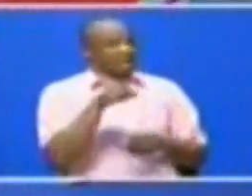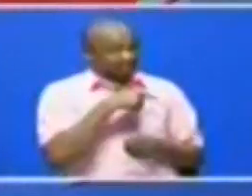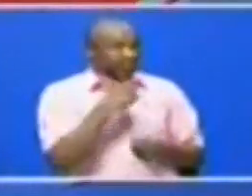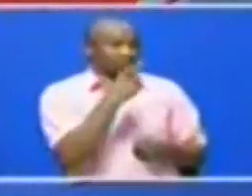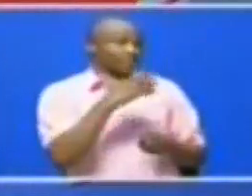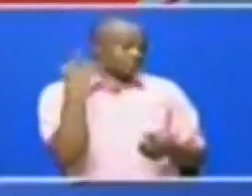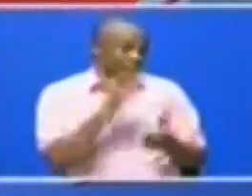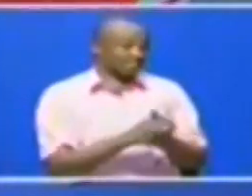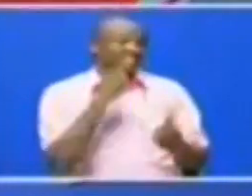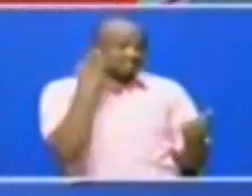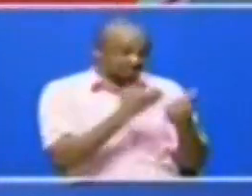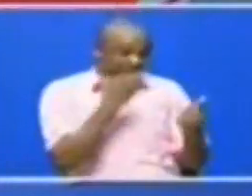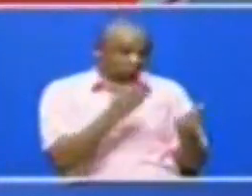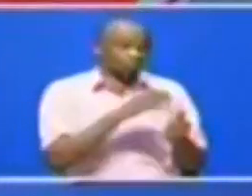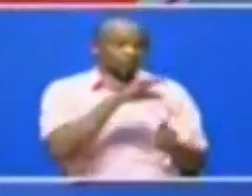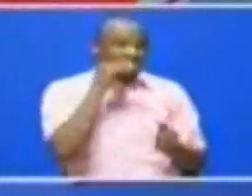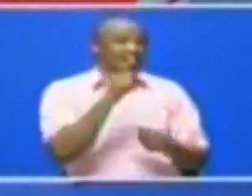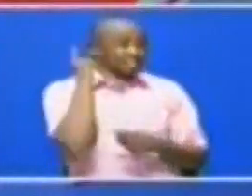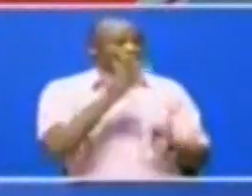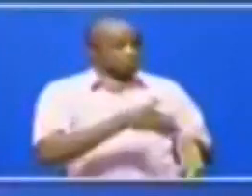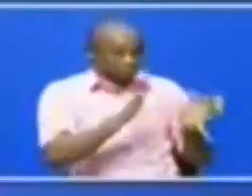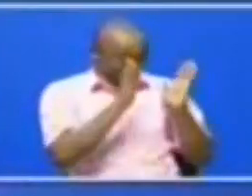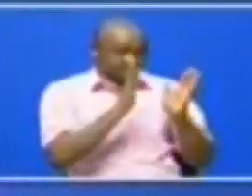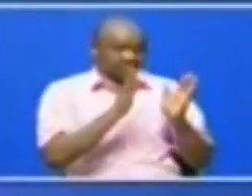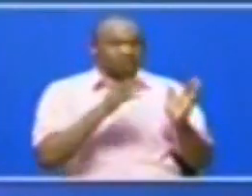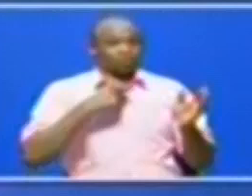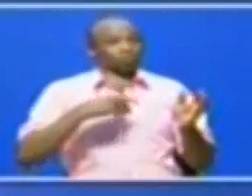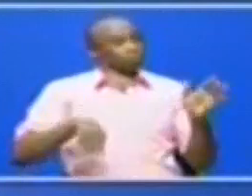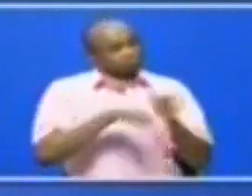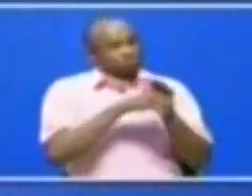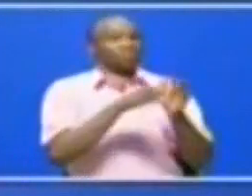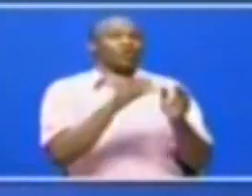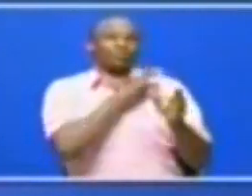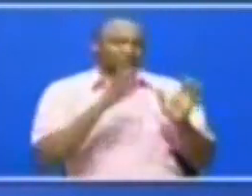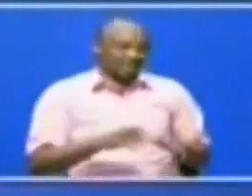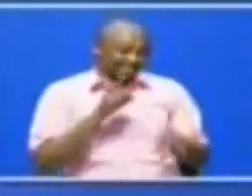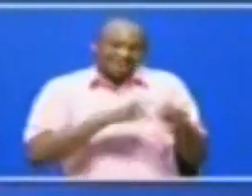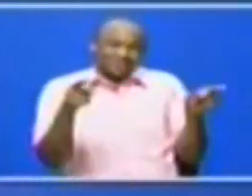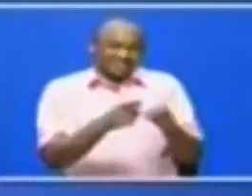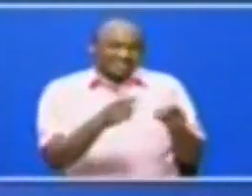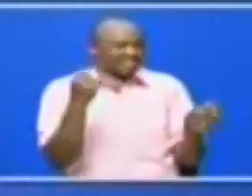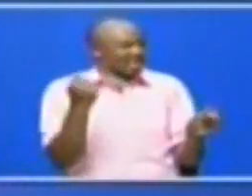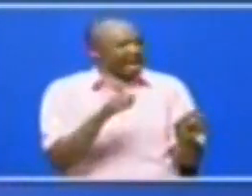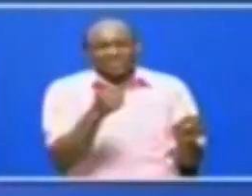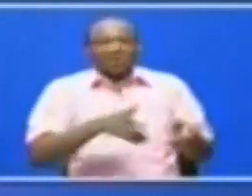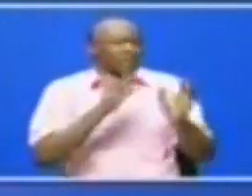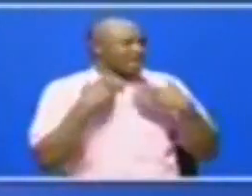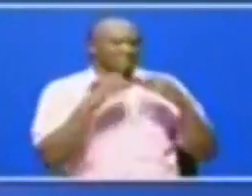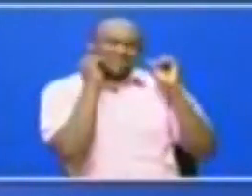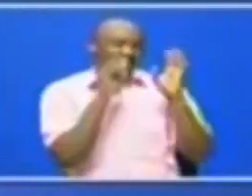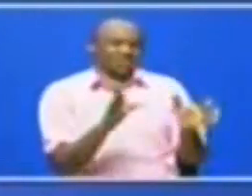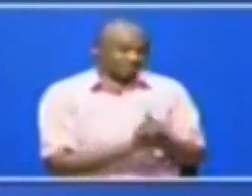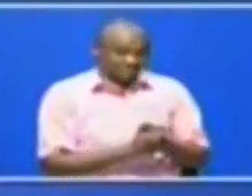before, it's very difficult to find a legal way around removing the commissioners in the time that has been stipulated by the